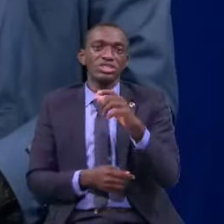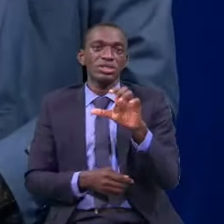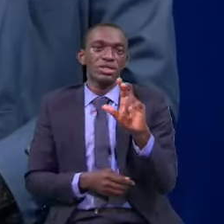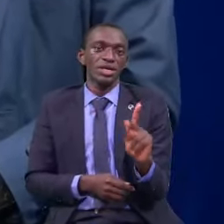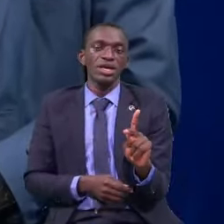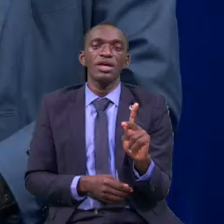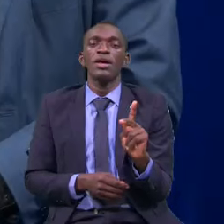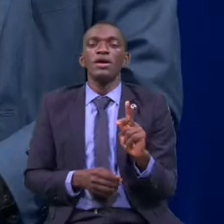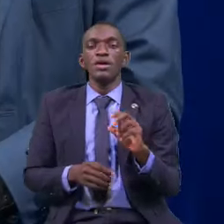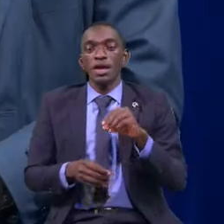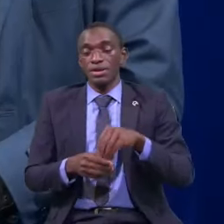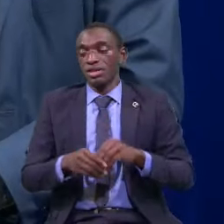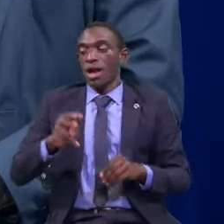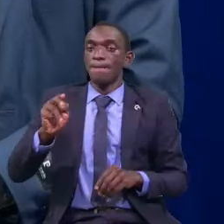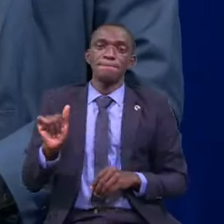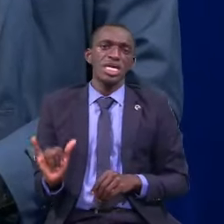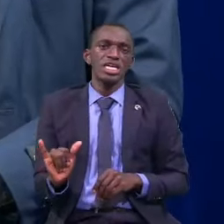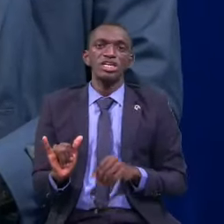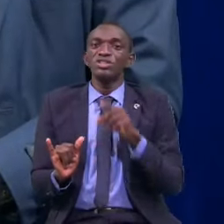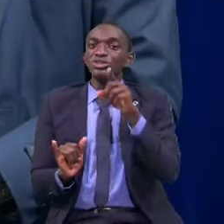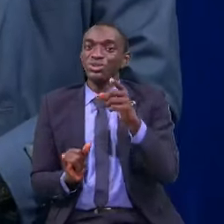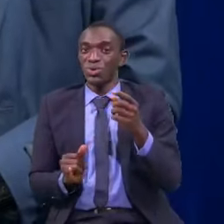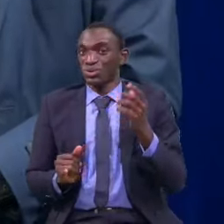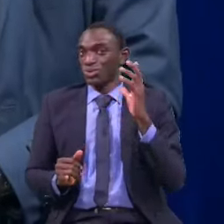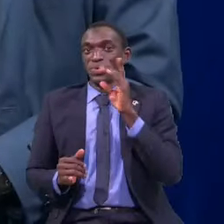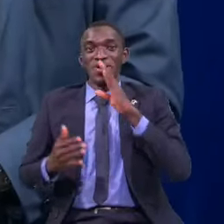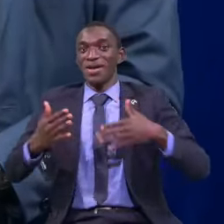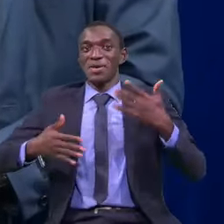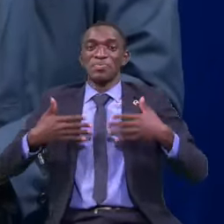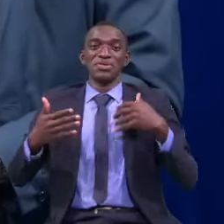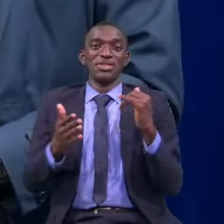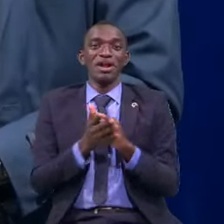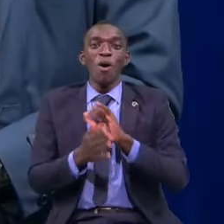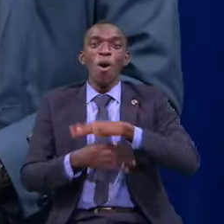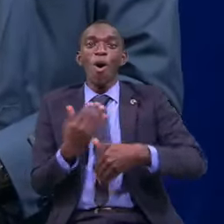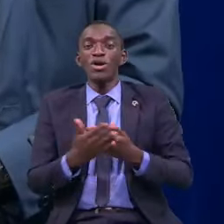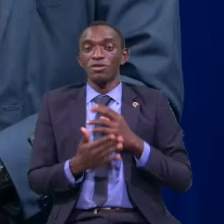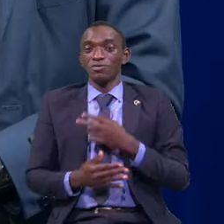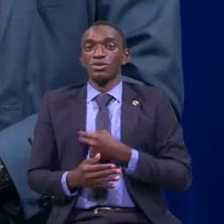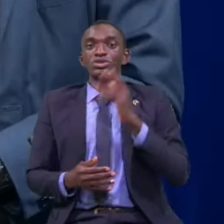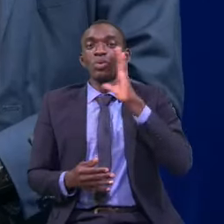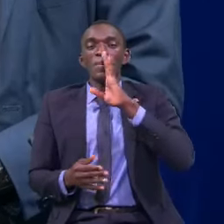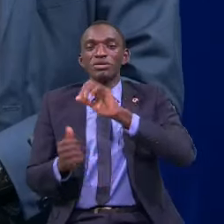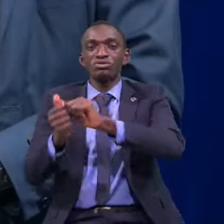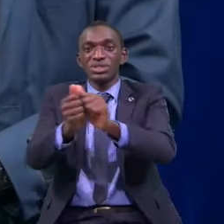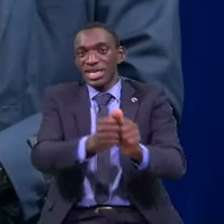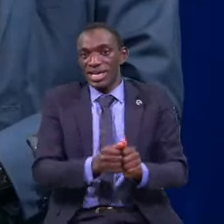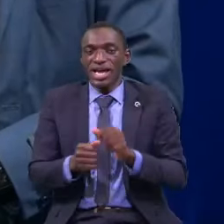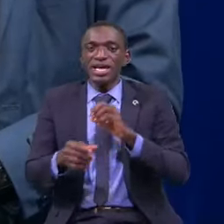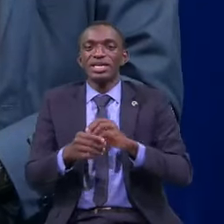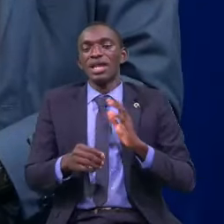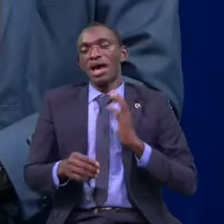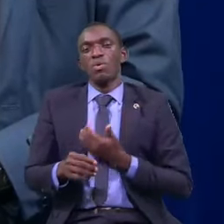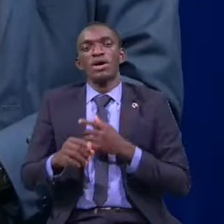It will delight you that all of us will be gathering together in our various churches in various nations by 3